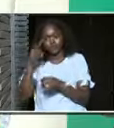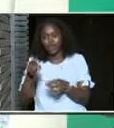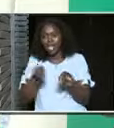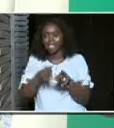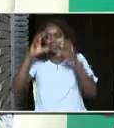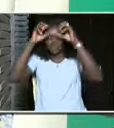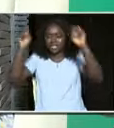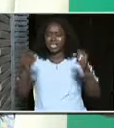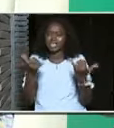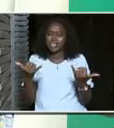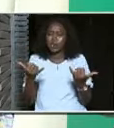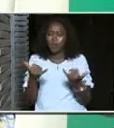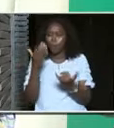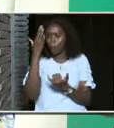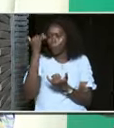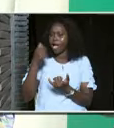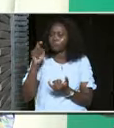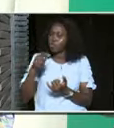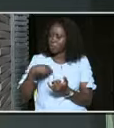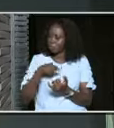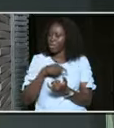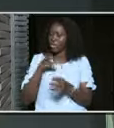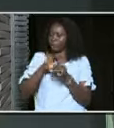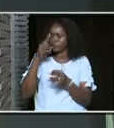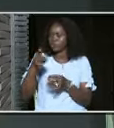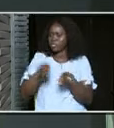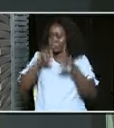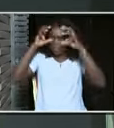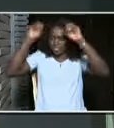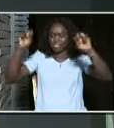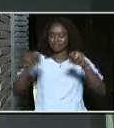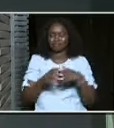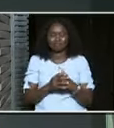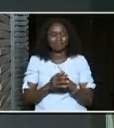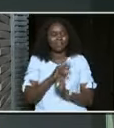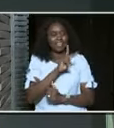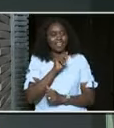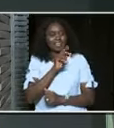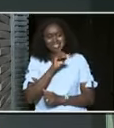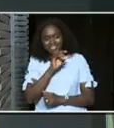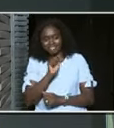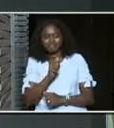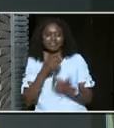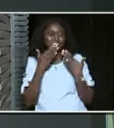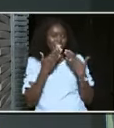Why should we vote for you as president? Adia, thank you very much.